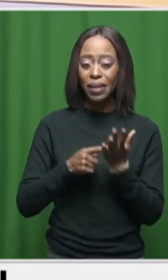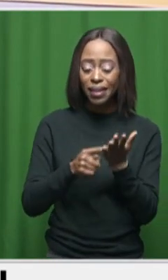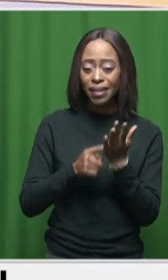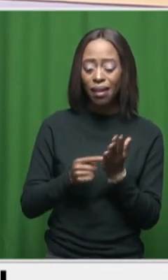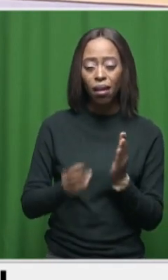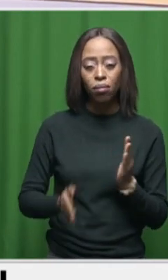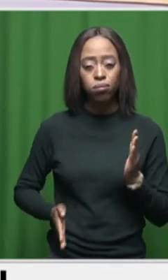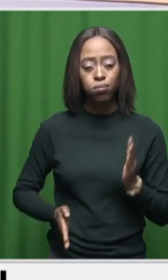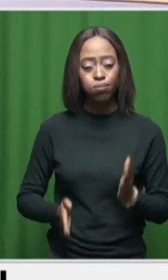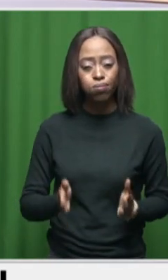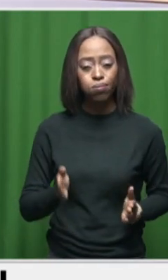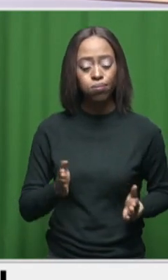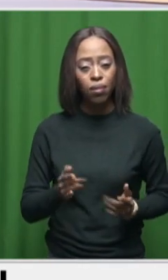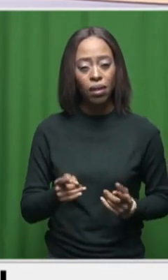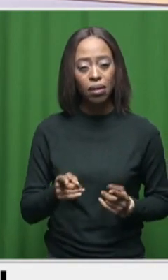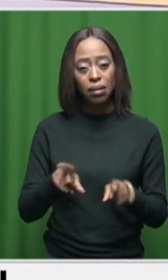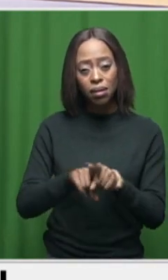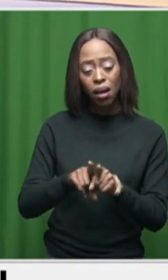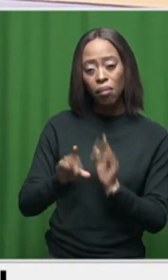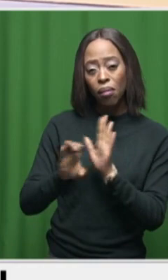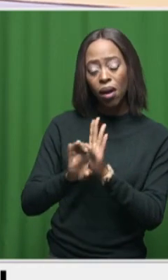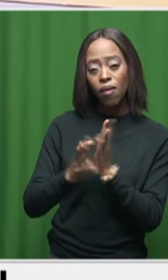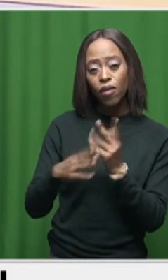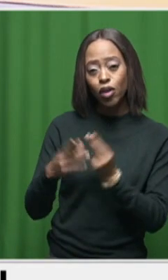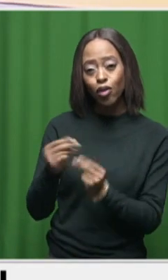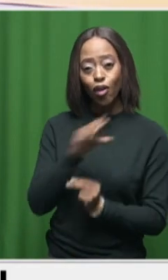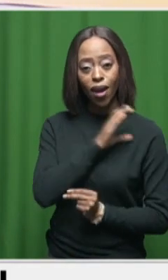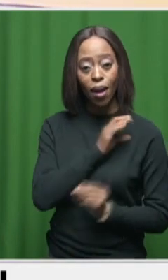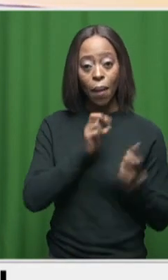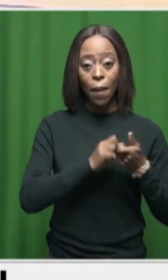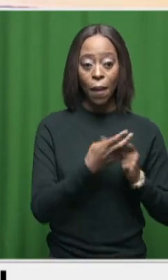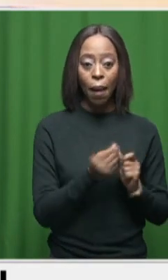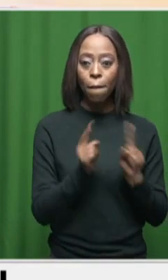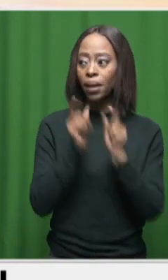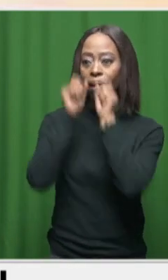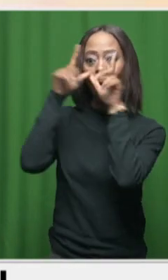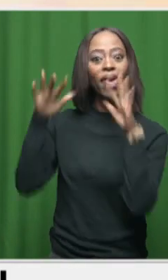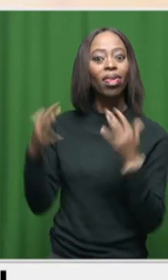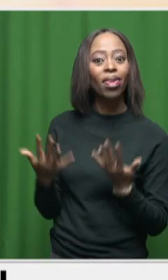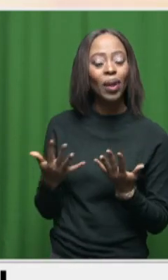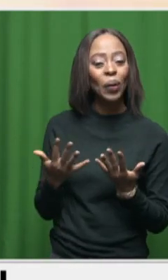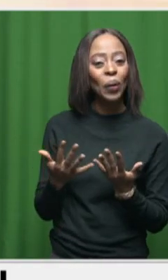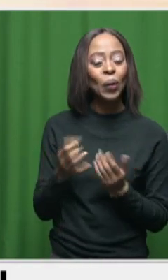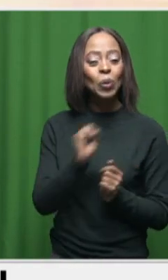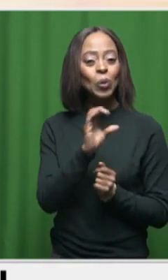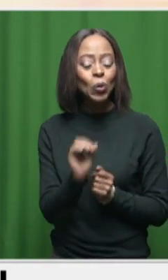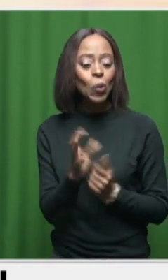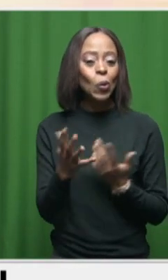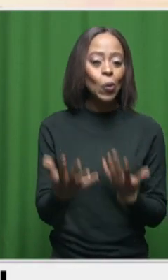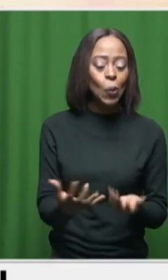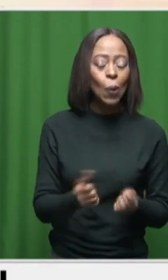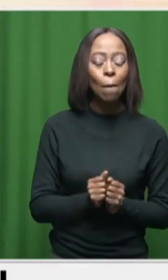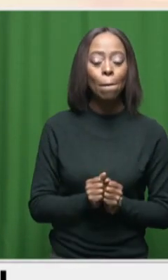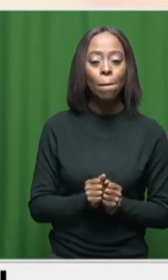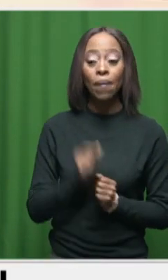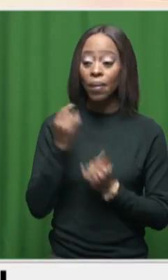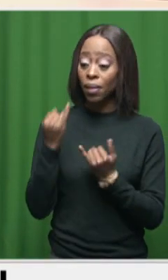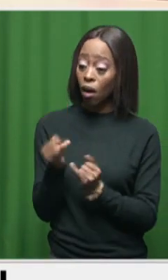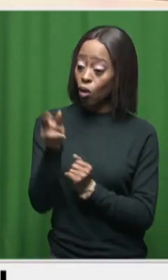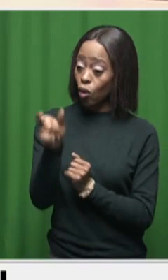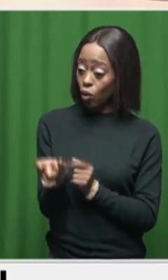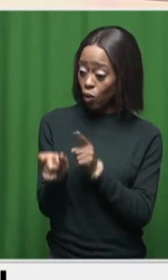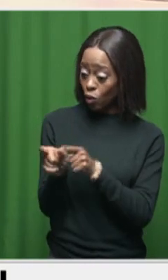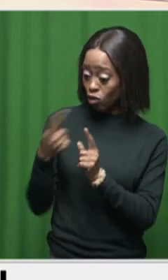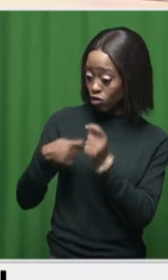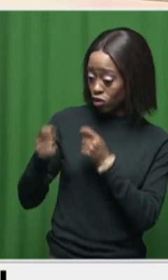But I quite like the example you've made of customers having a problem, but they don't actually know what the problem is. So, and it prompting you as